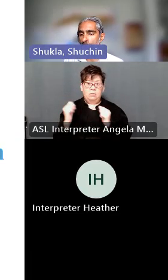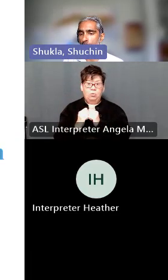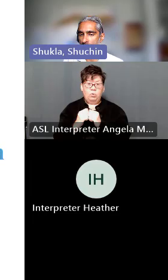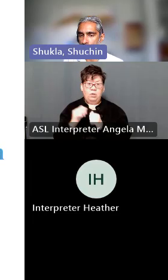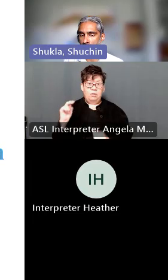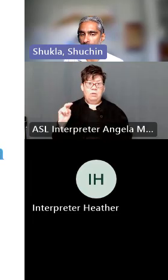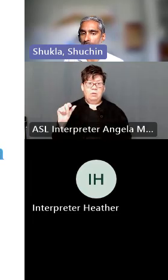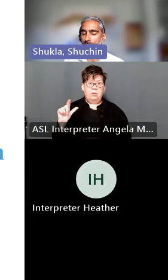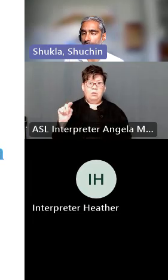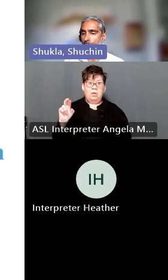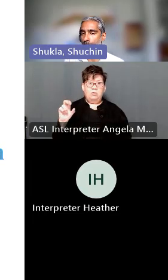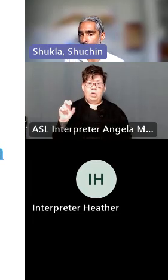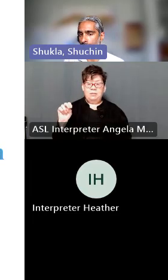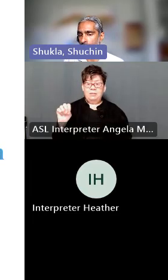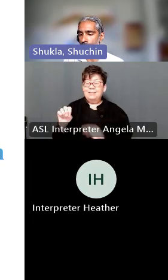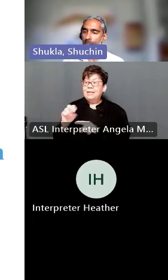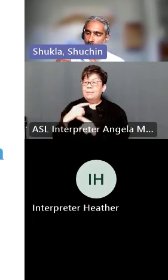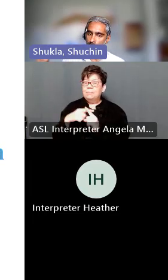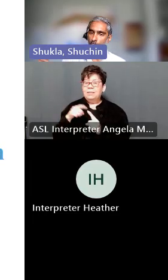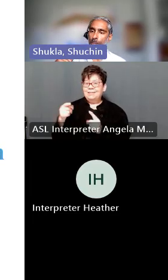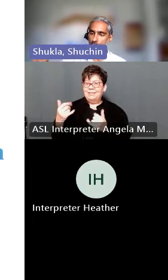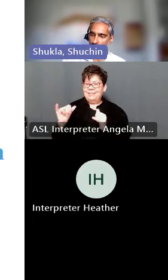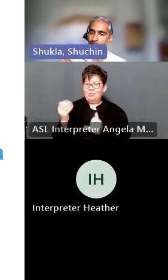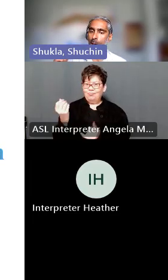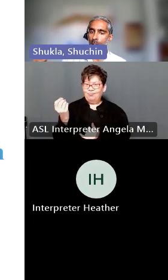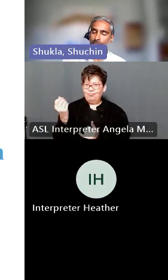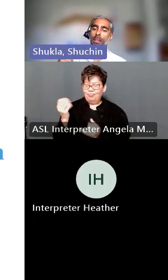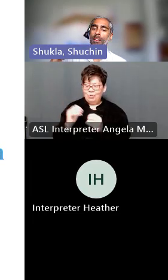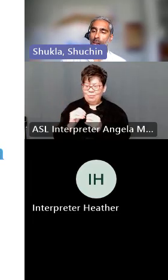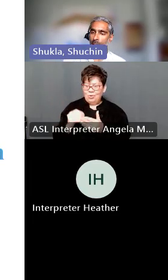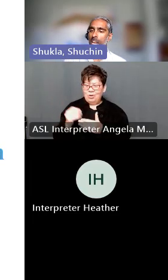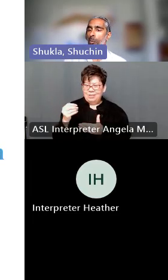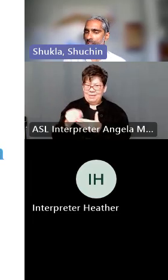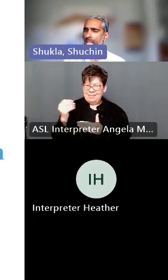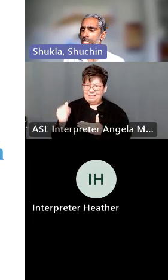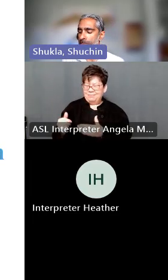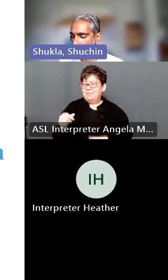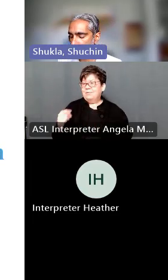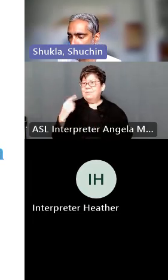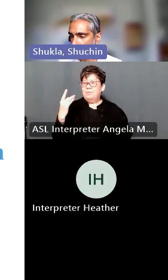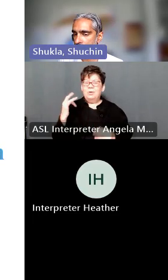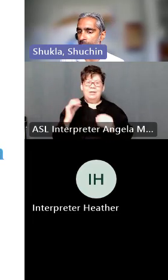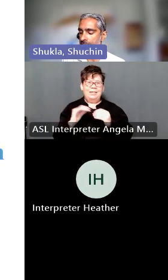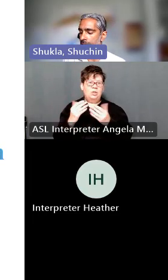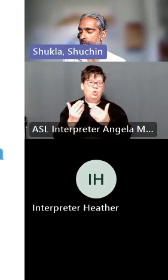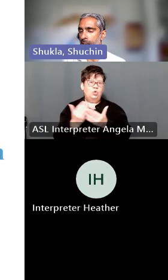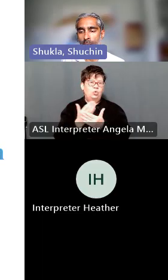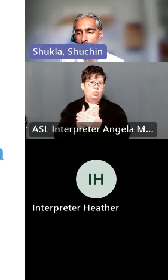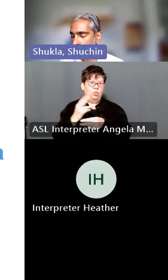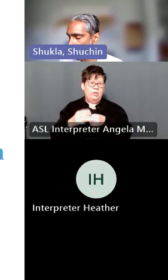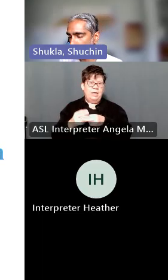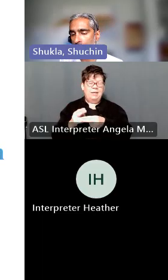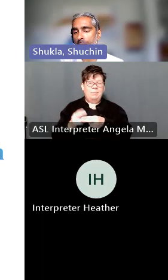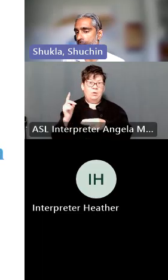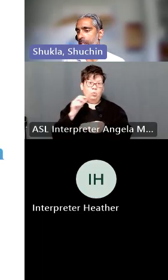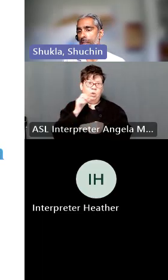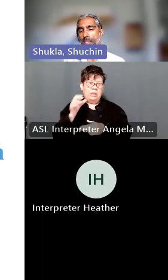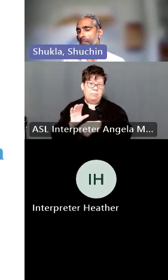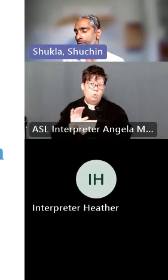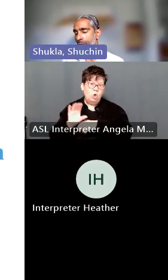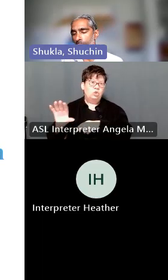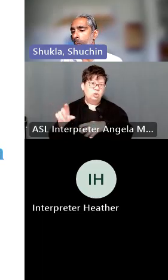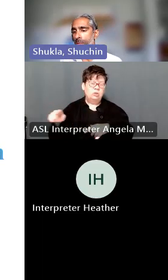And it's also much more expensive because it's still a brand name, and they're pushing it out on a lot of organizations, particularly sheriff's offices and criminal